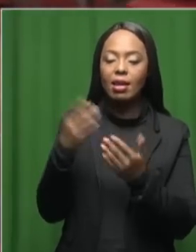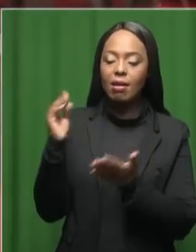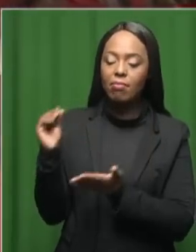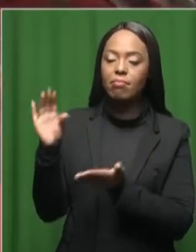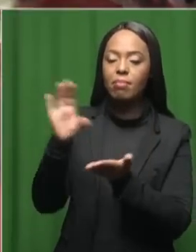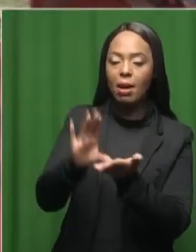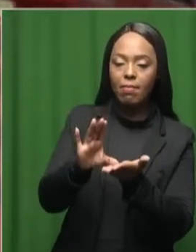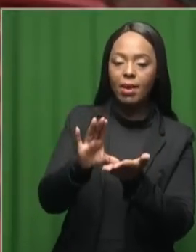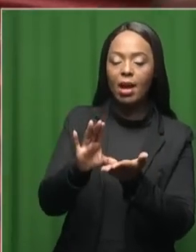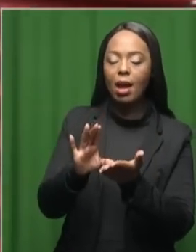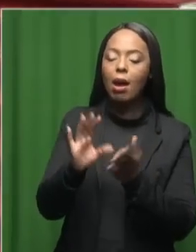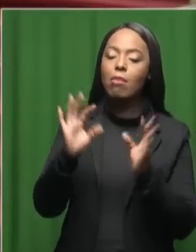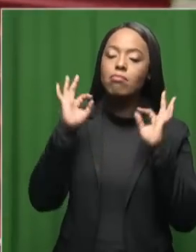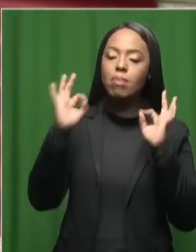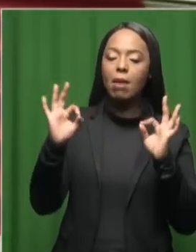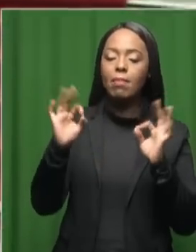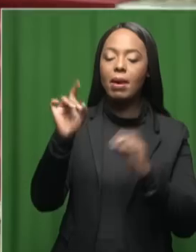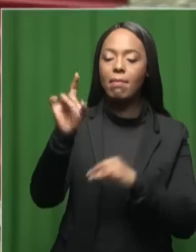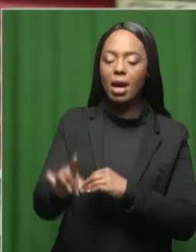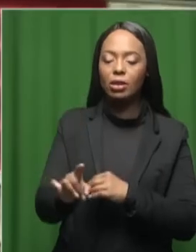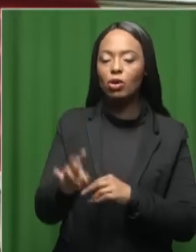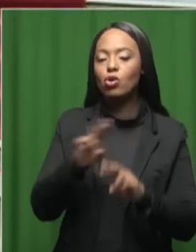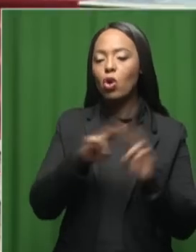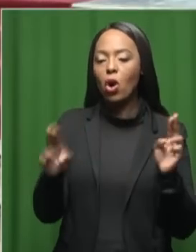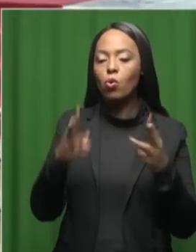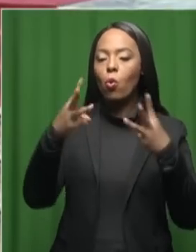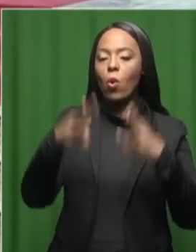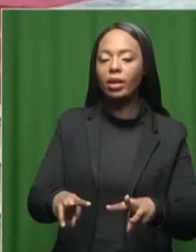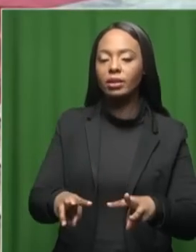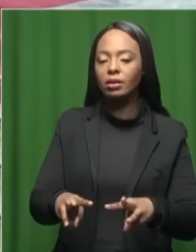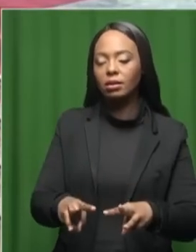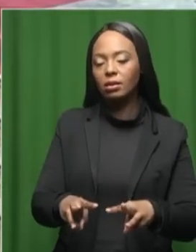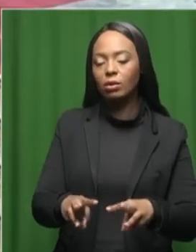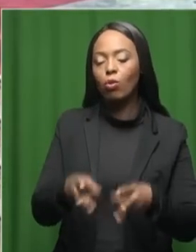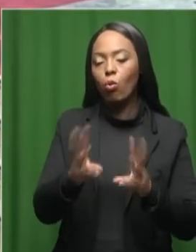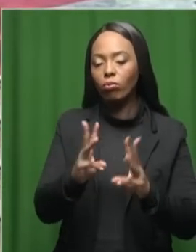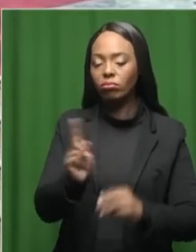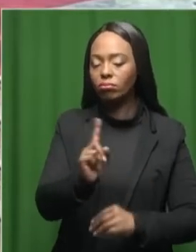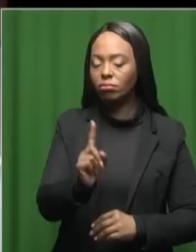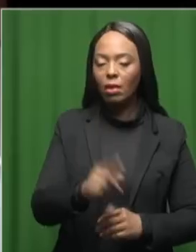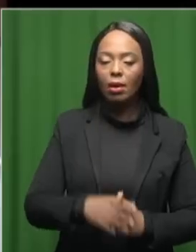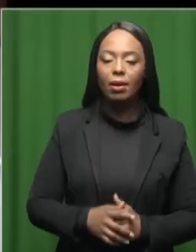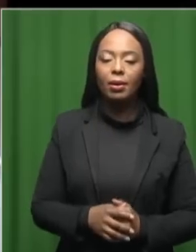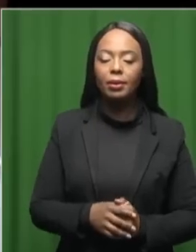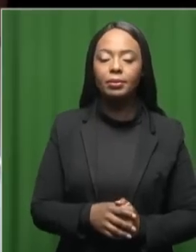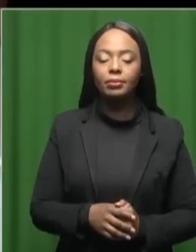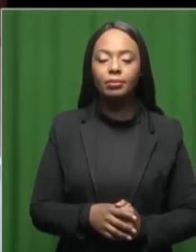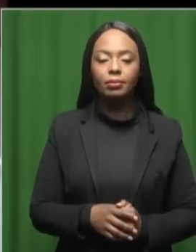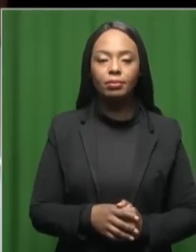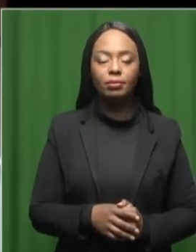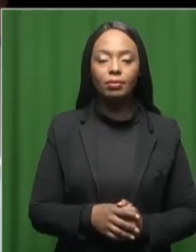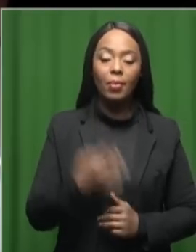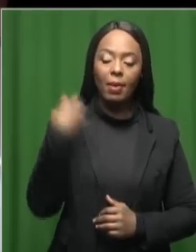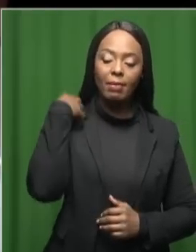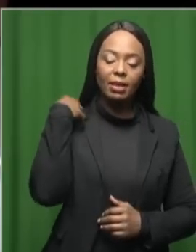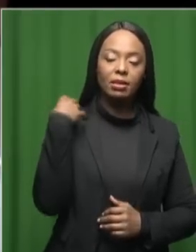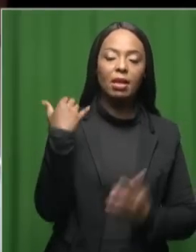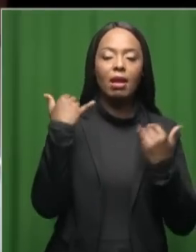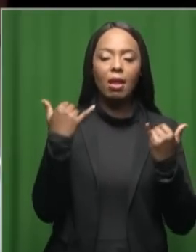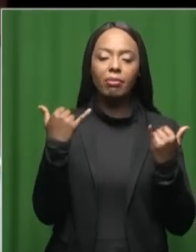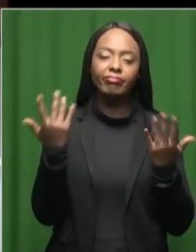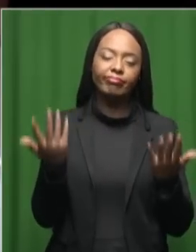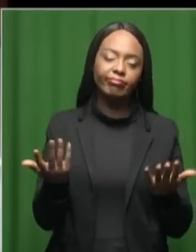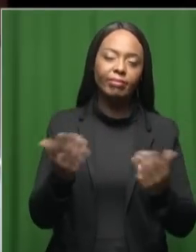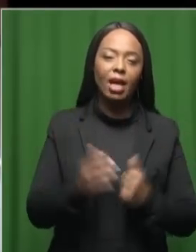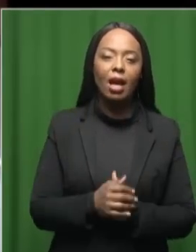done proper and not in a wasteful manner. But, Minister, this is really bringing up, and I suppose